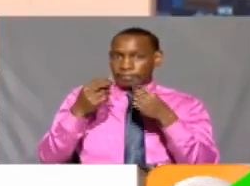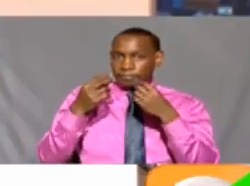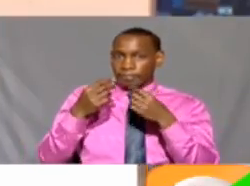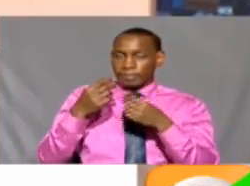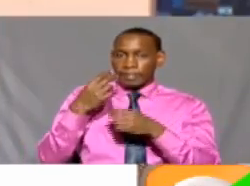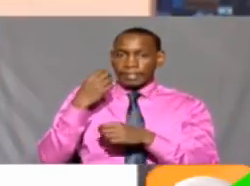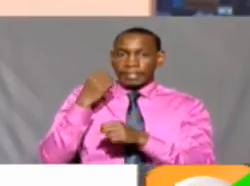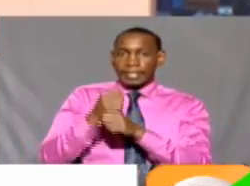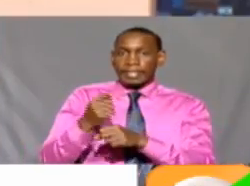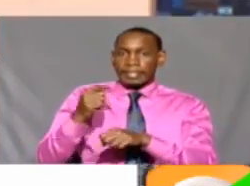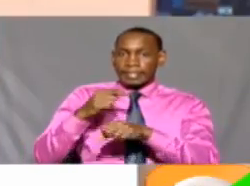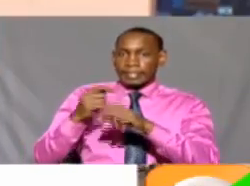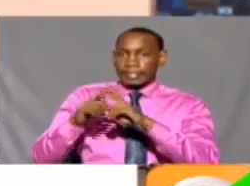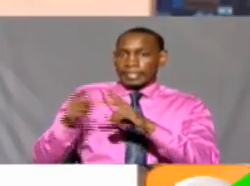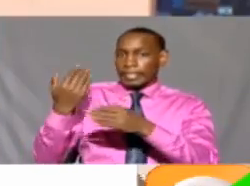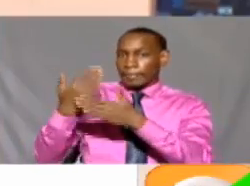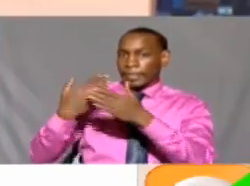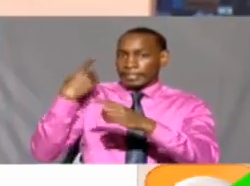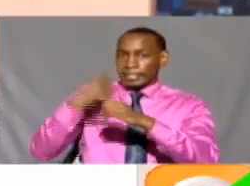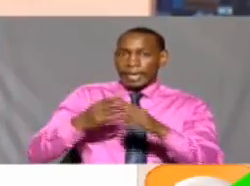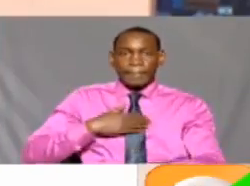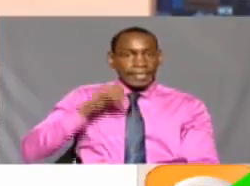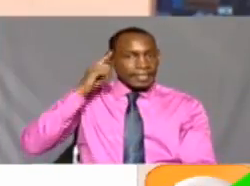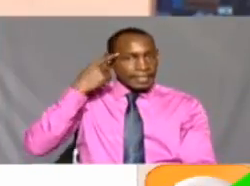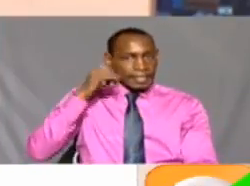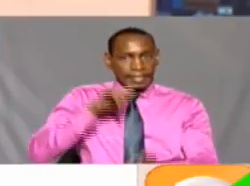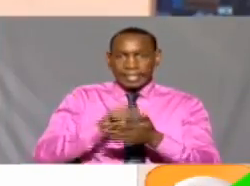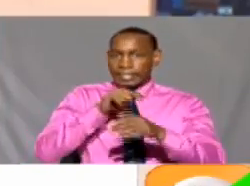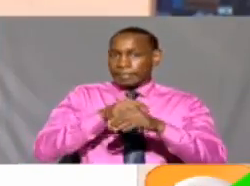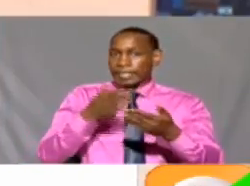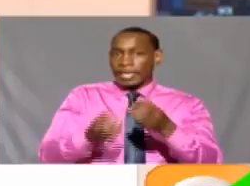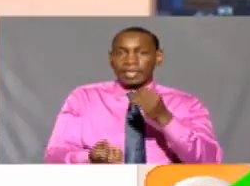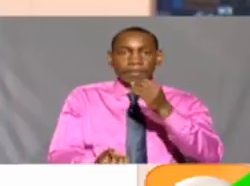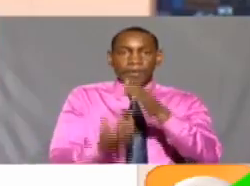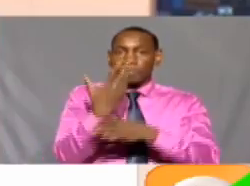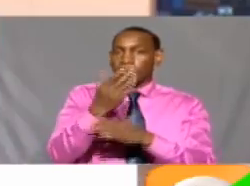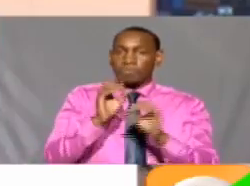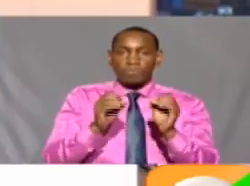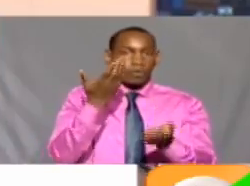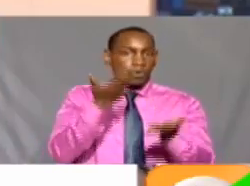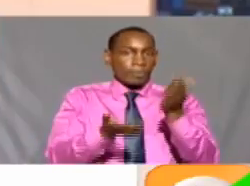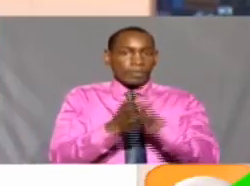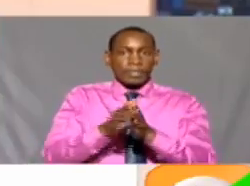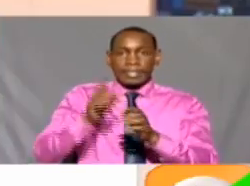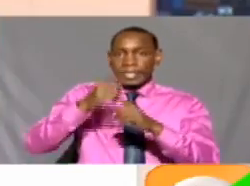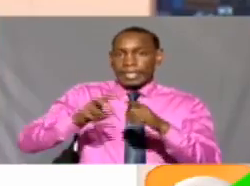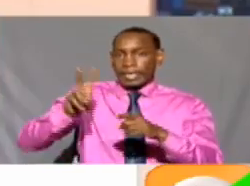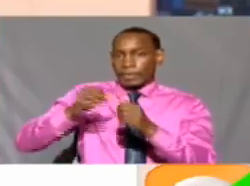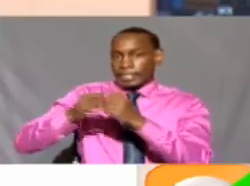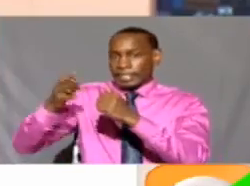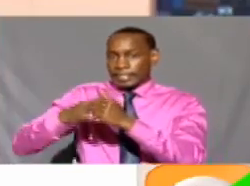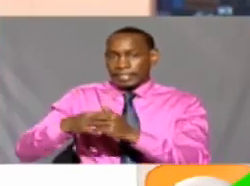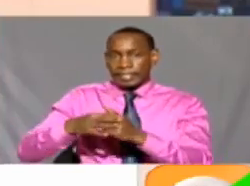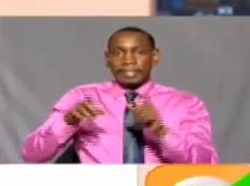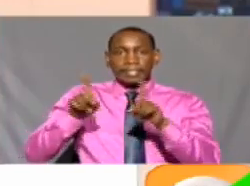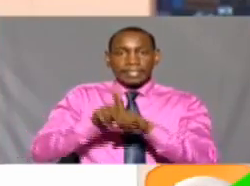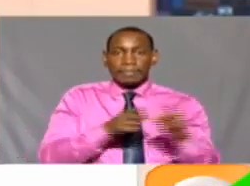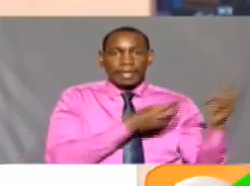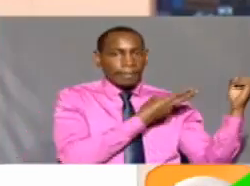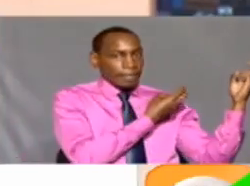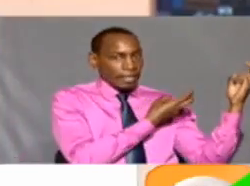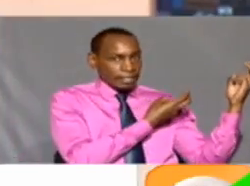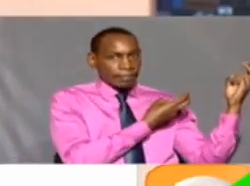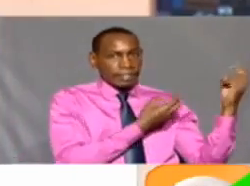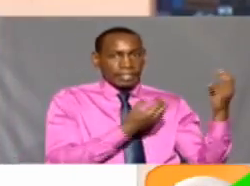beginning of the season last year, I think this season was not going to be a productive season compared to 2018. Okay. So we still expected